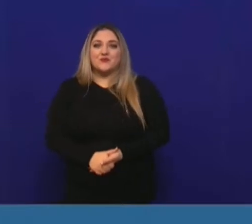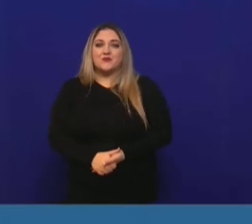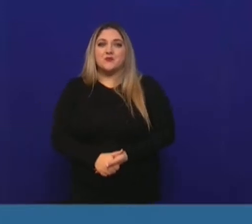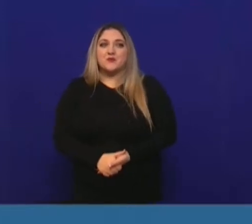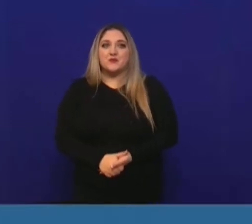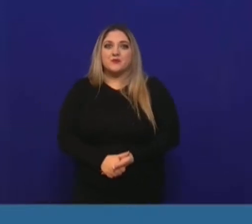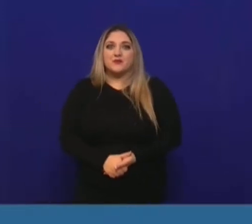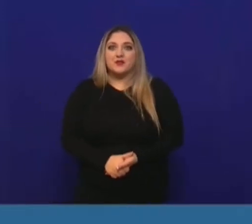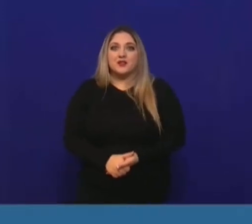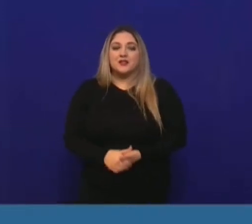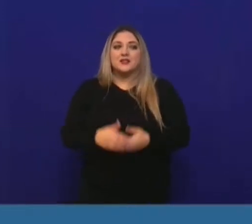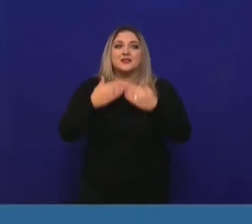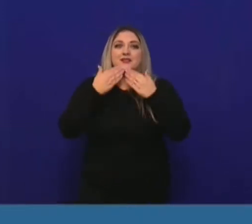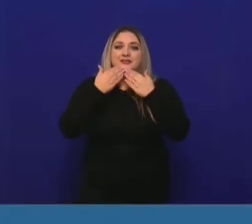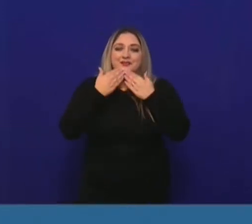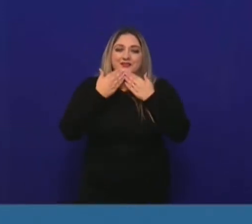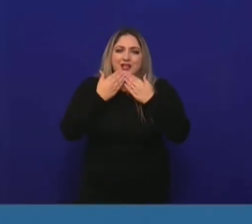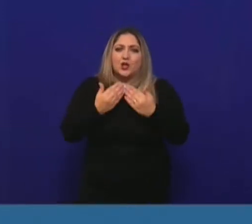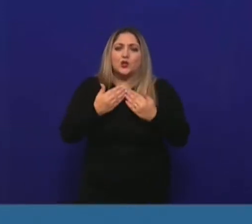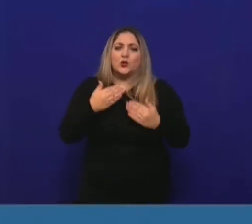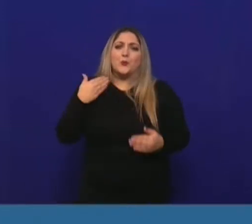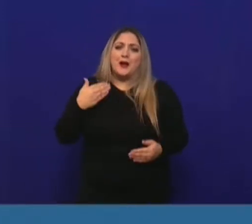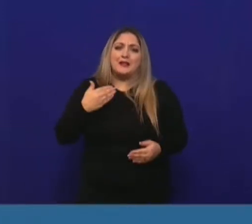Xenu ringrazzjawkom tal-attenzjoni.